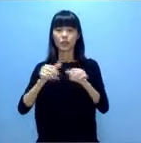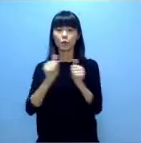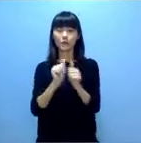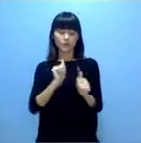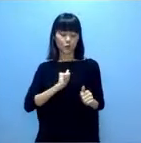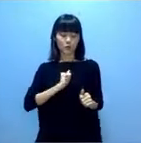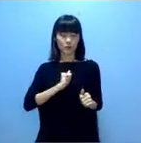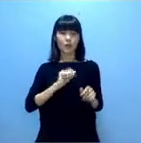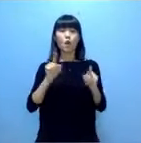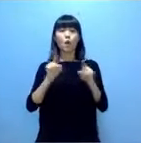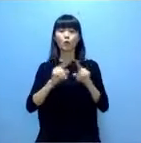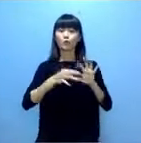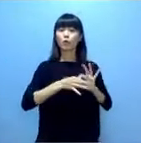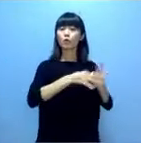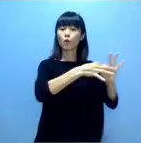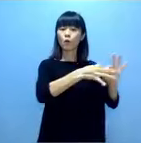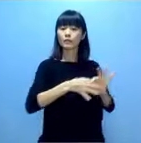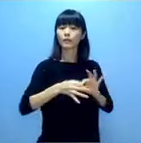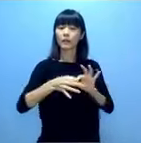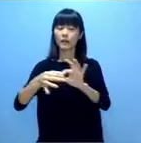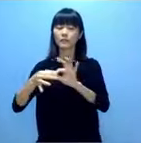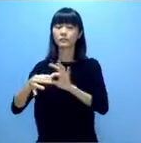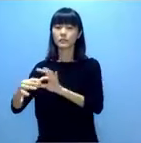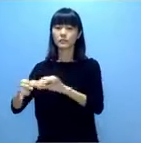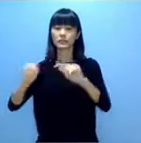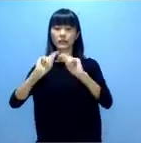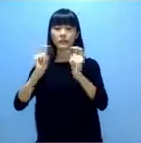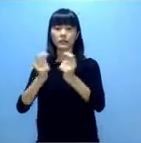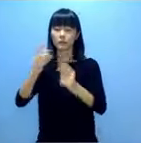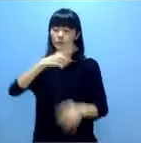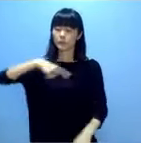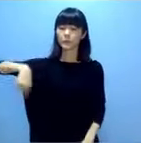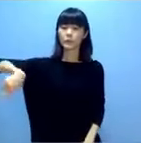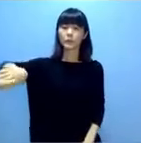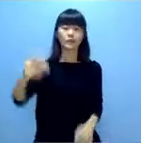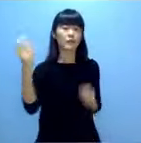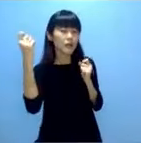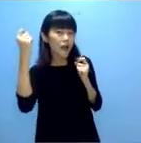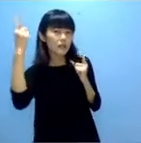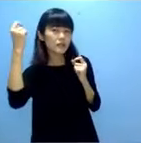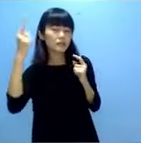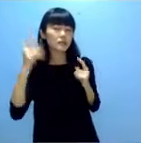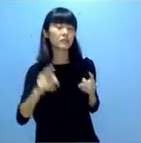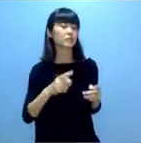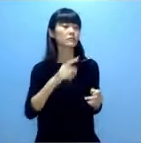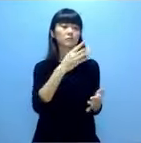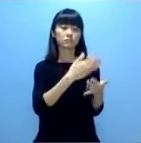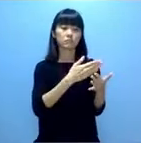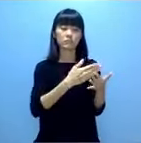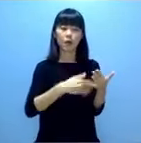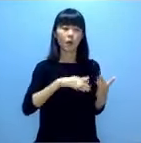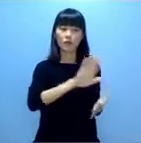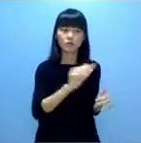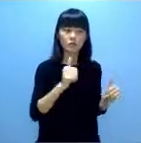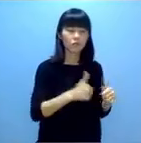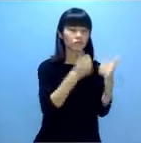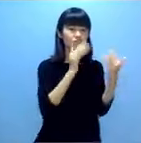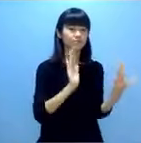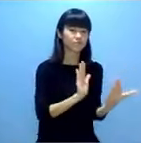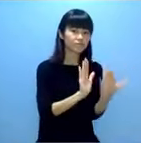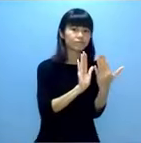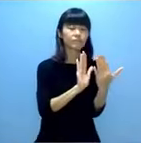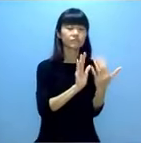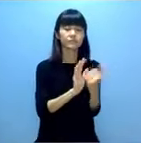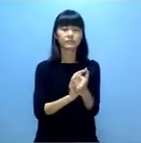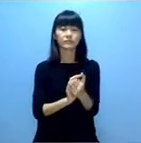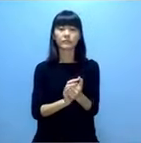also at the same time, allow the team to understand where you are, what are some of the challenges that you might be facing at this current moment.